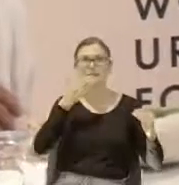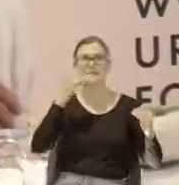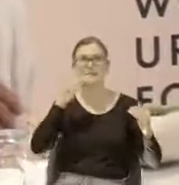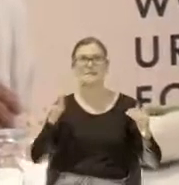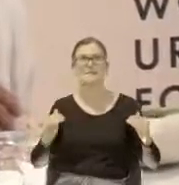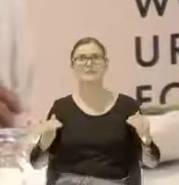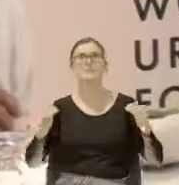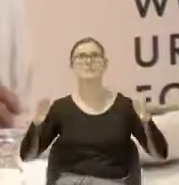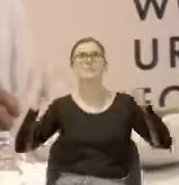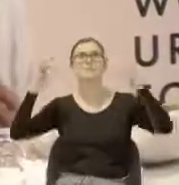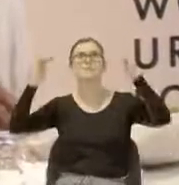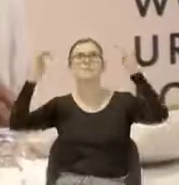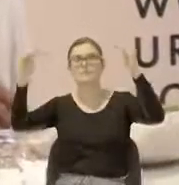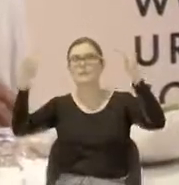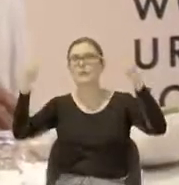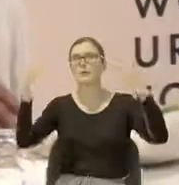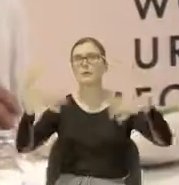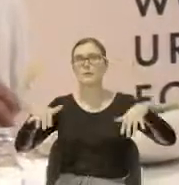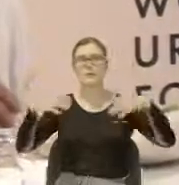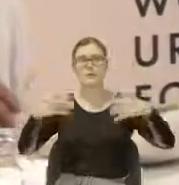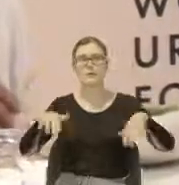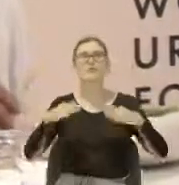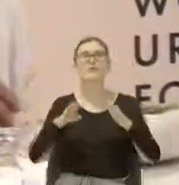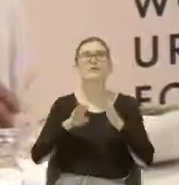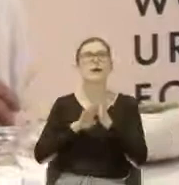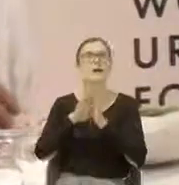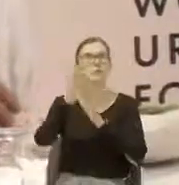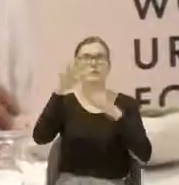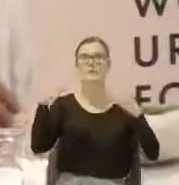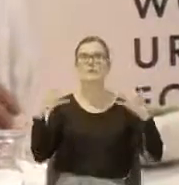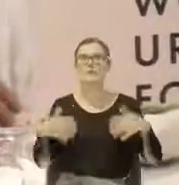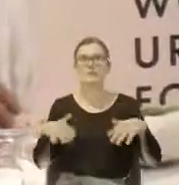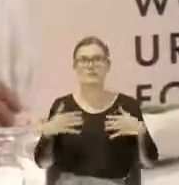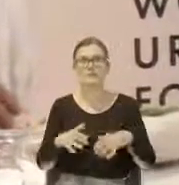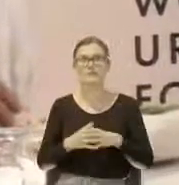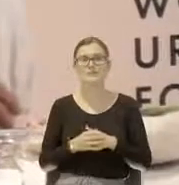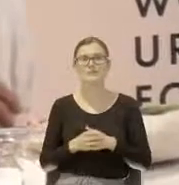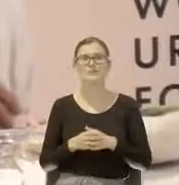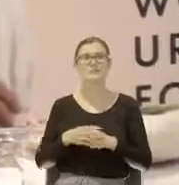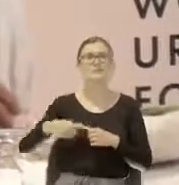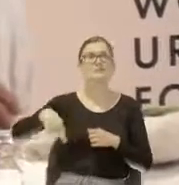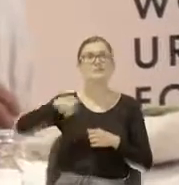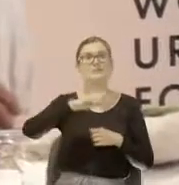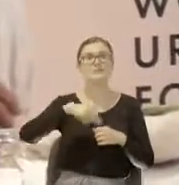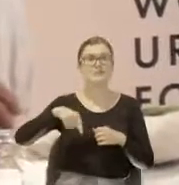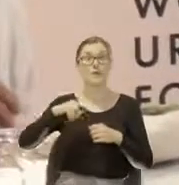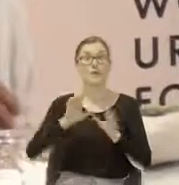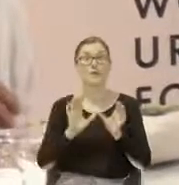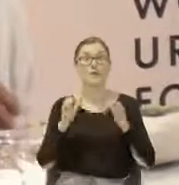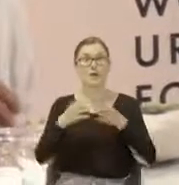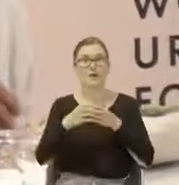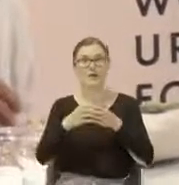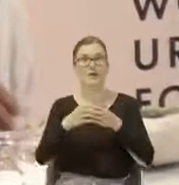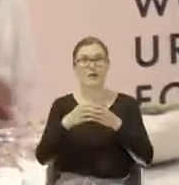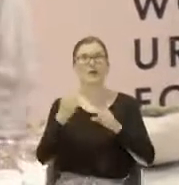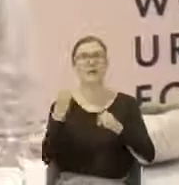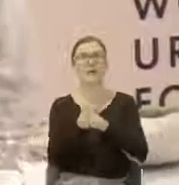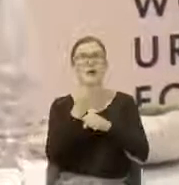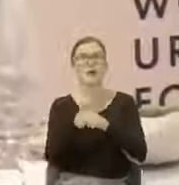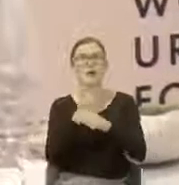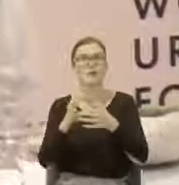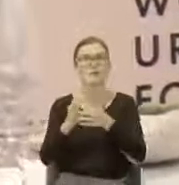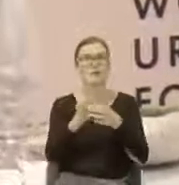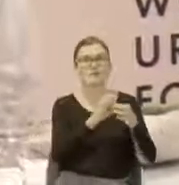Global Task Force on Local and Regional Governments is the product of heavy lifting over many, many years to bring different groups together, those with